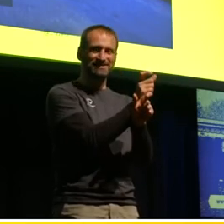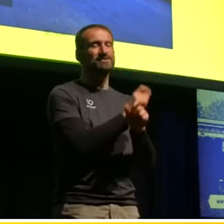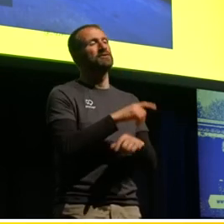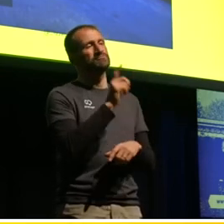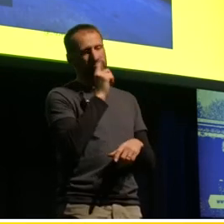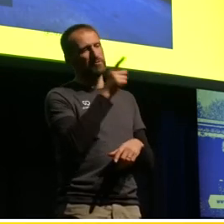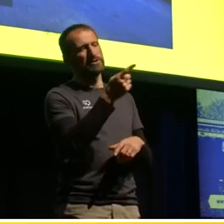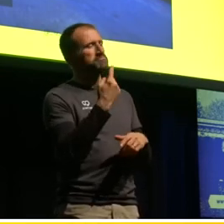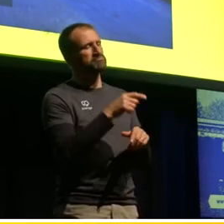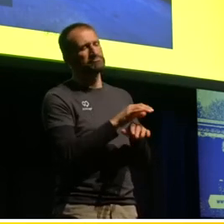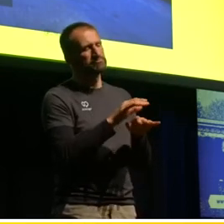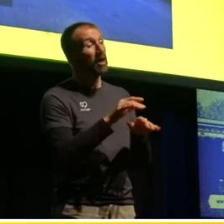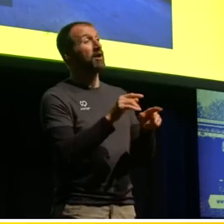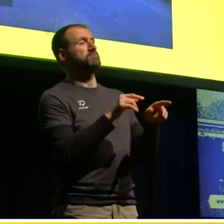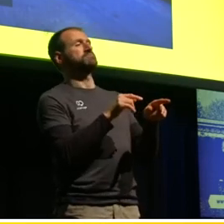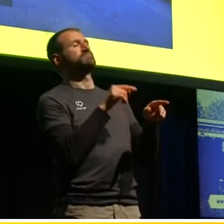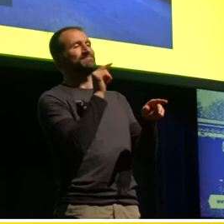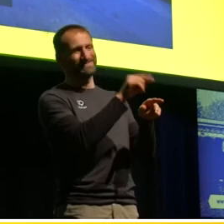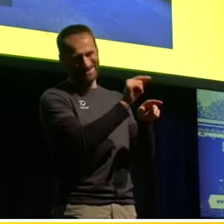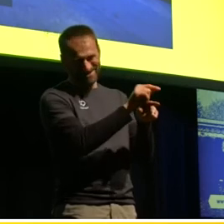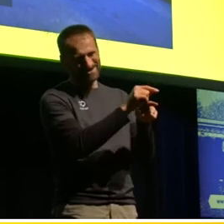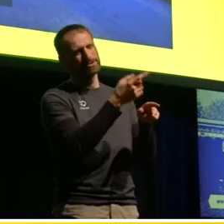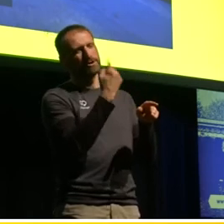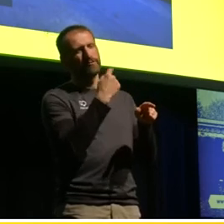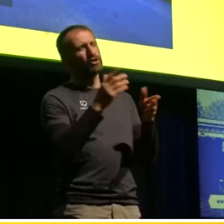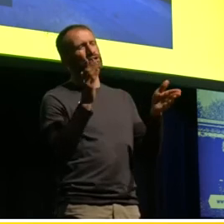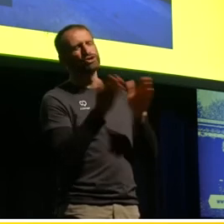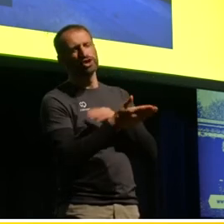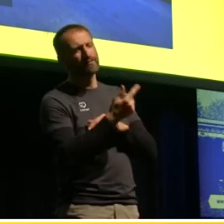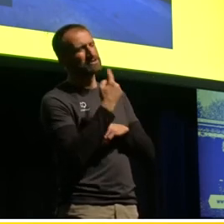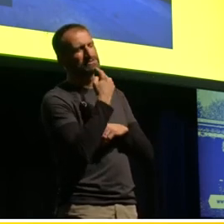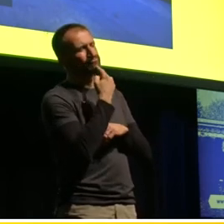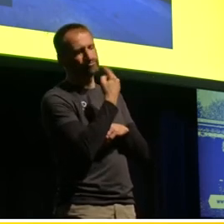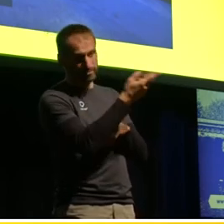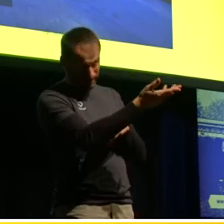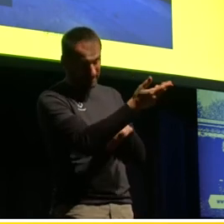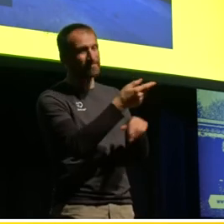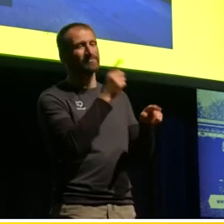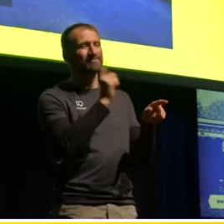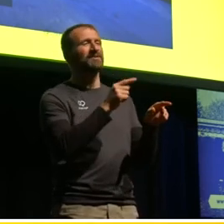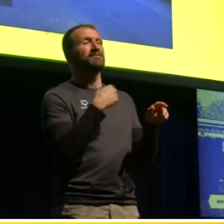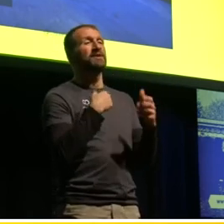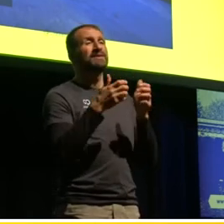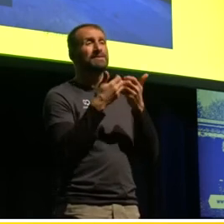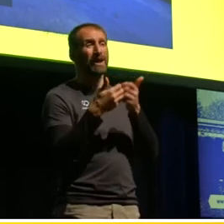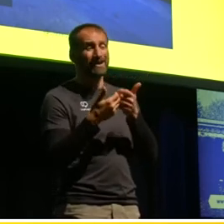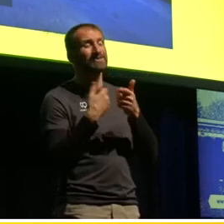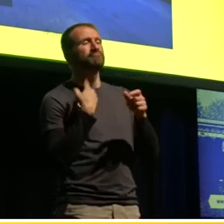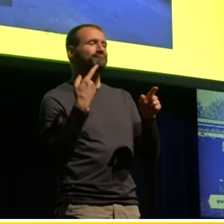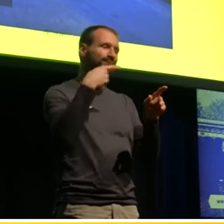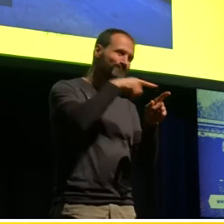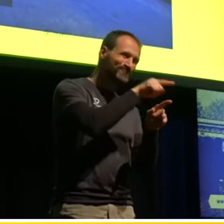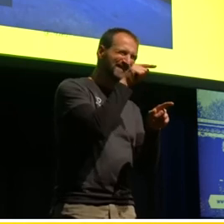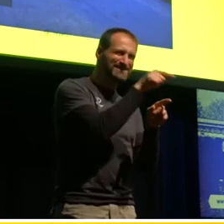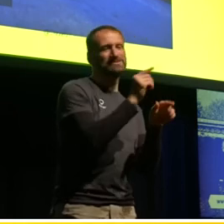know, OK, this is from this service. So if I need to debug in there, I'll go there. It also